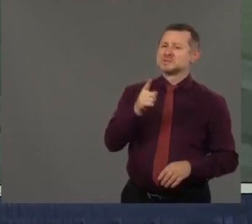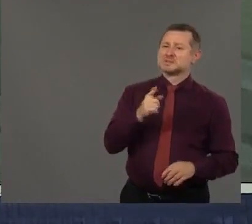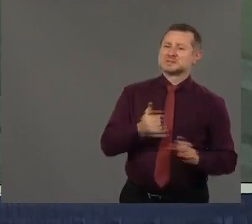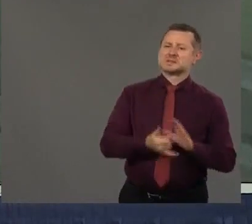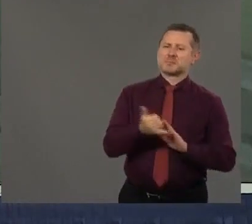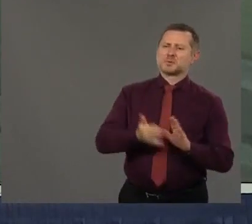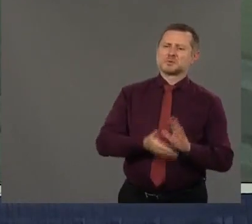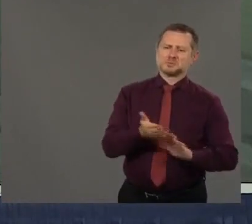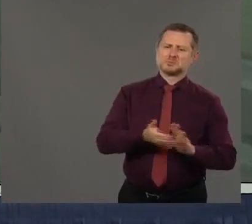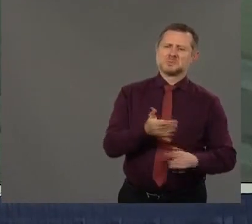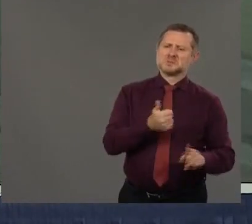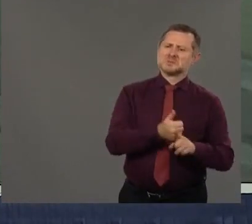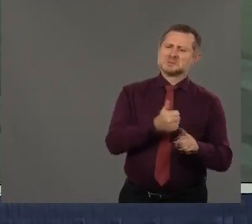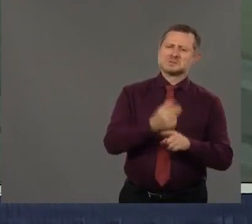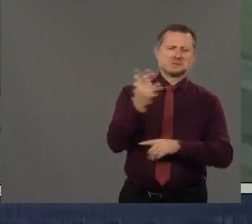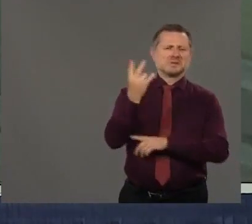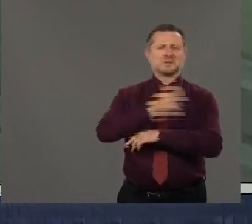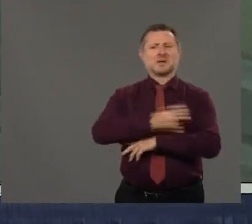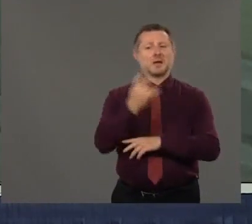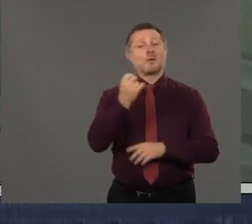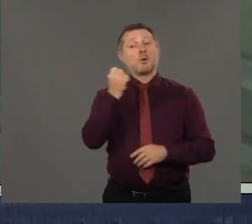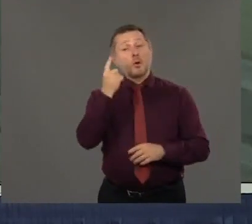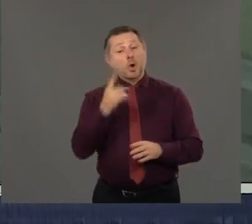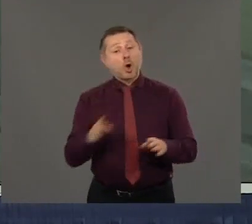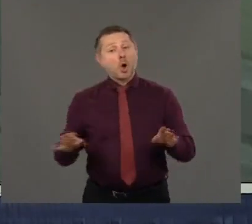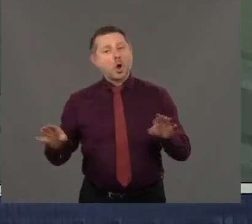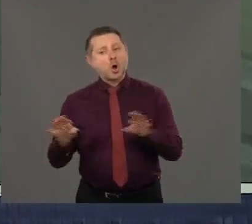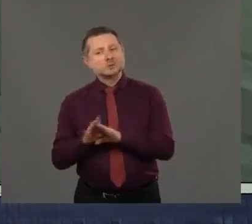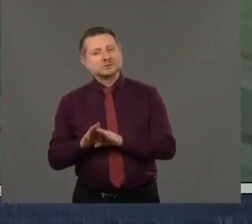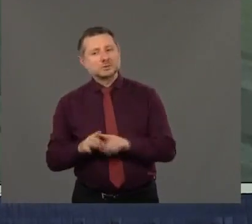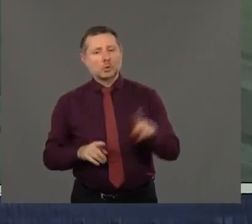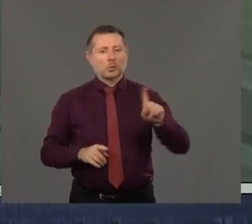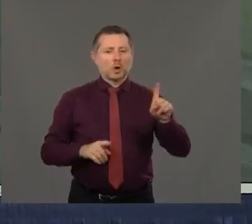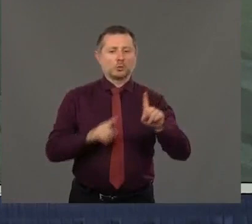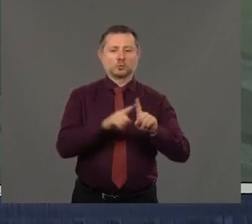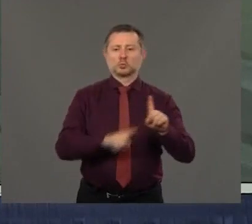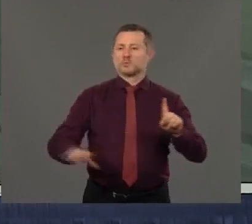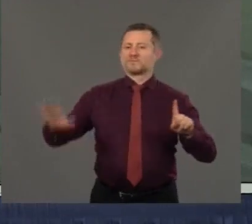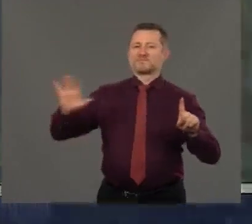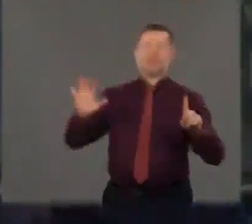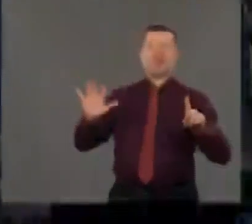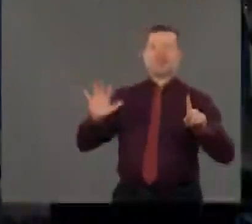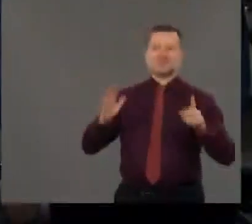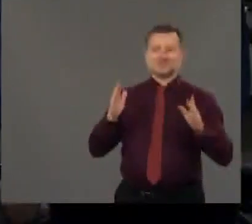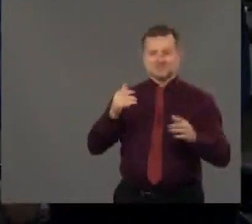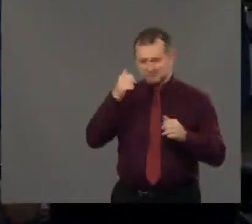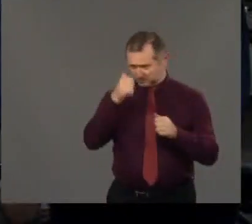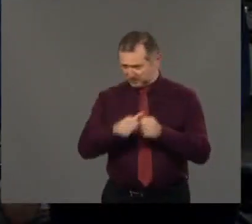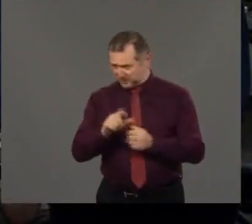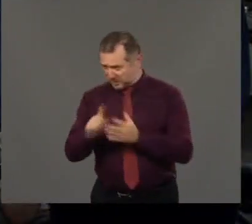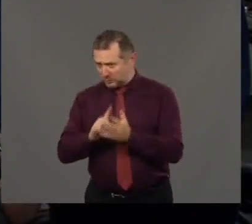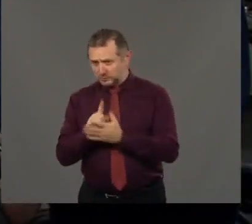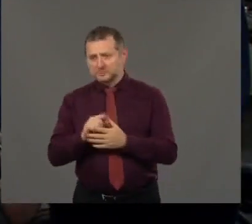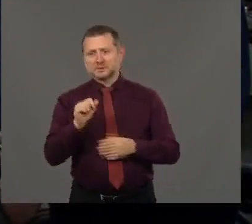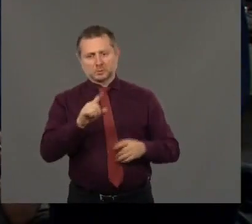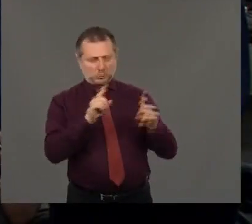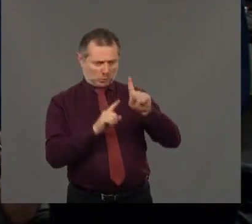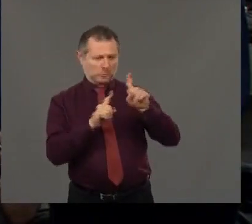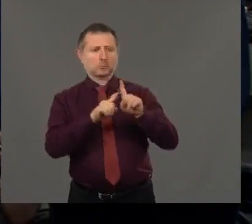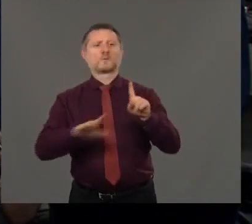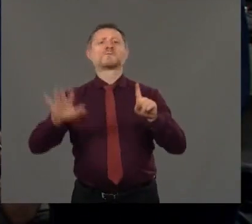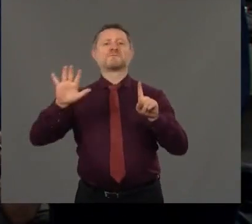days. It's closed from like 1 a.m. to 5 a.m. Do you remember the hours? 1 Yeah, a.m. it's 1 to a.m. to 5 a.m. 1 to